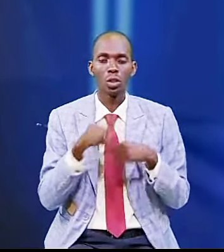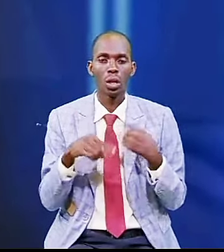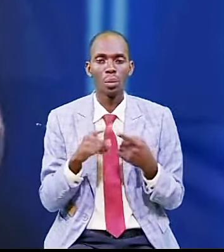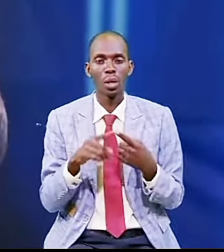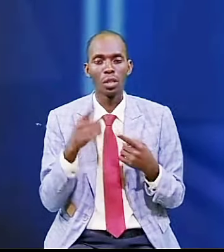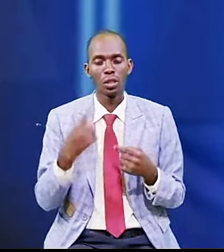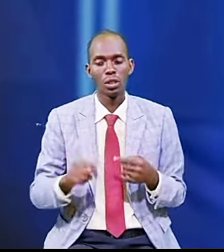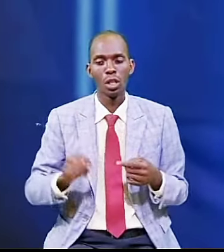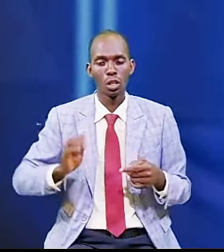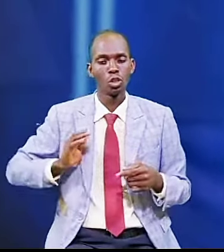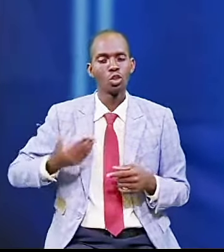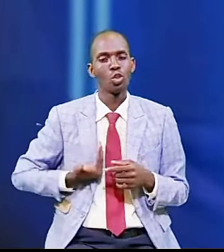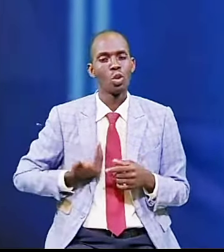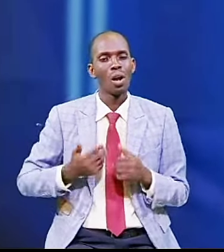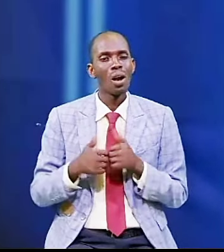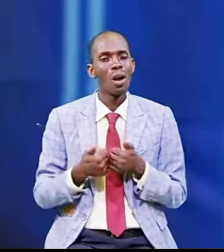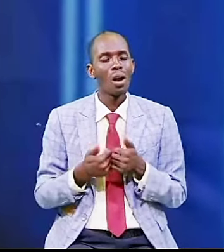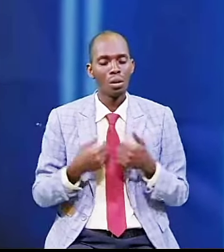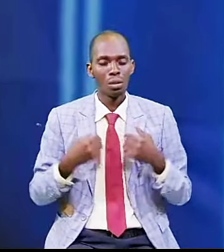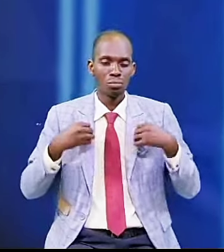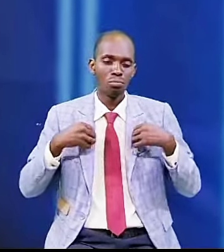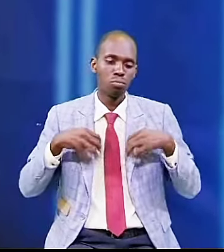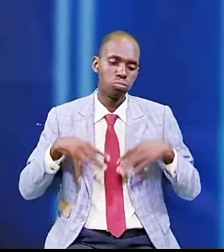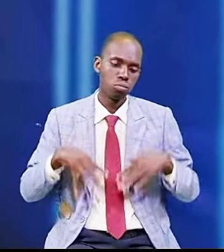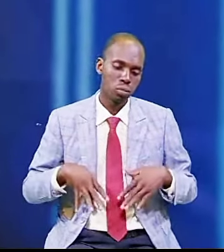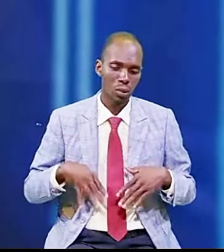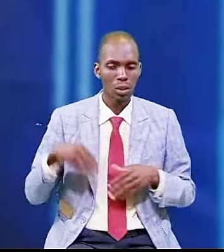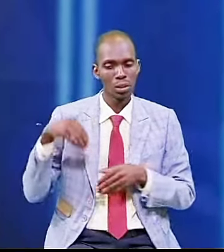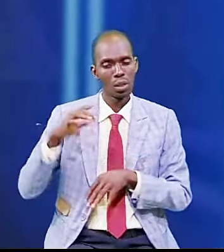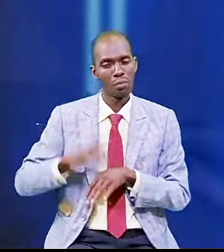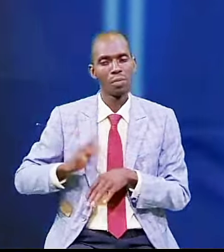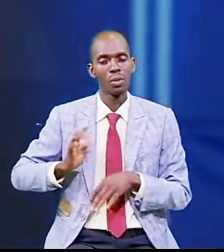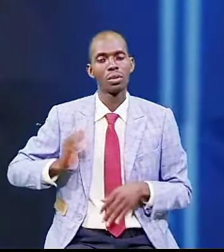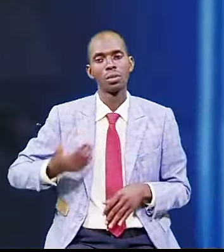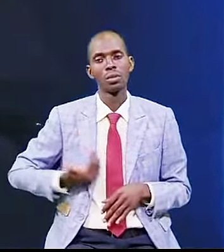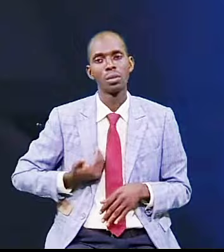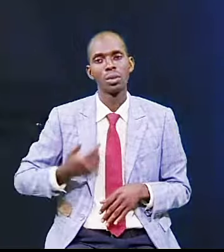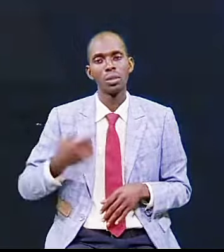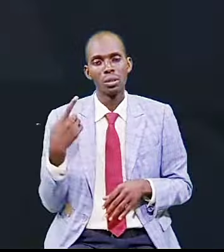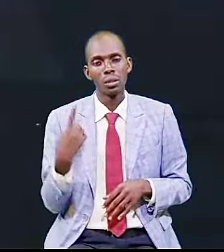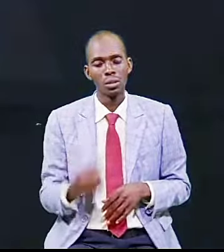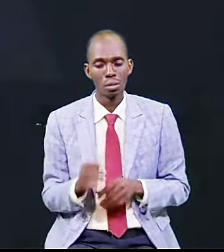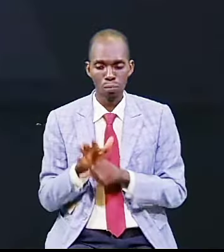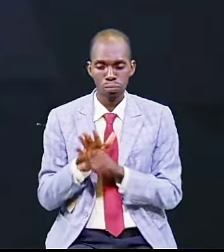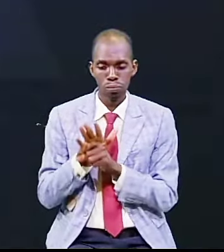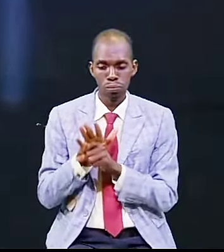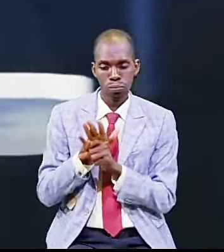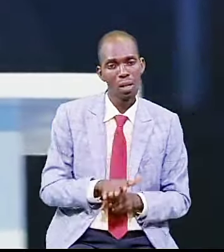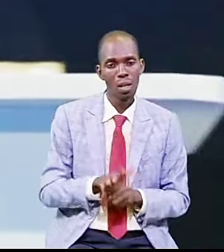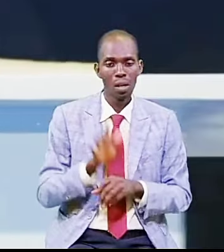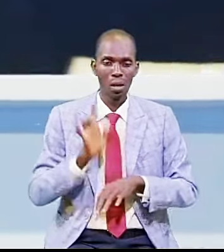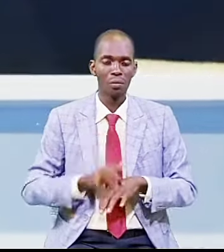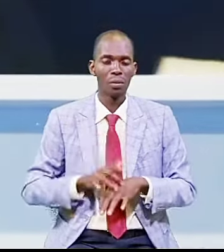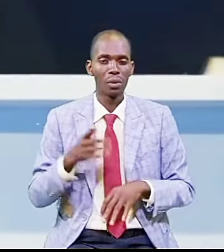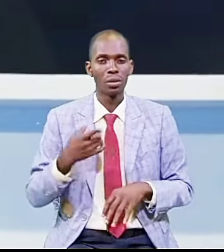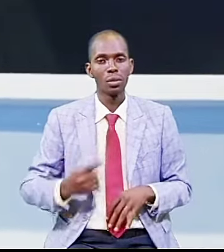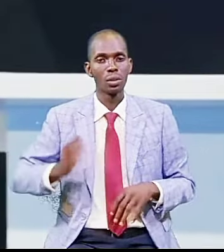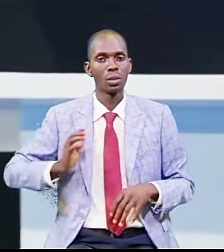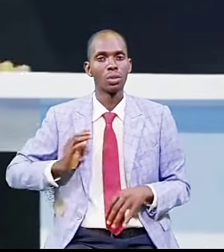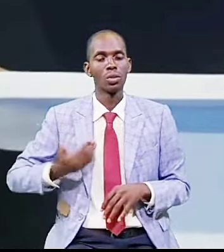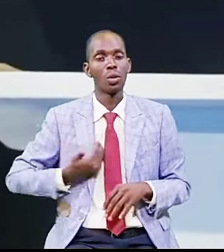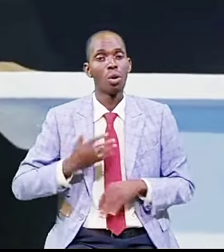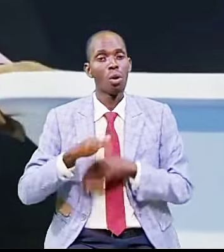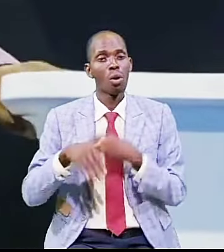soul. And the stress, that's in the soul. And all the anxiety and the worry,